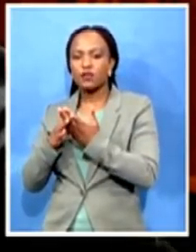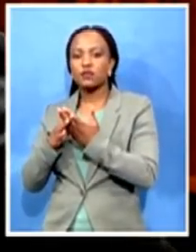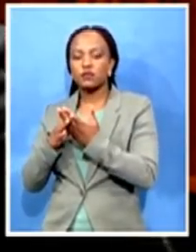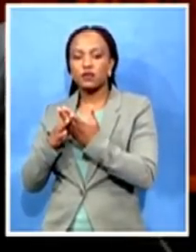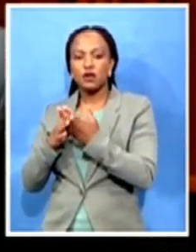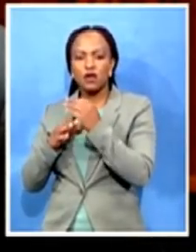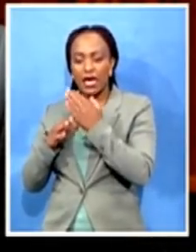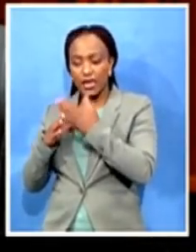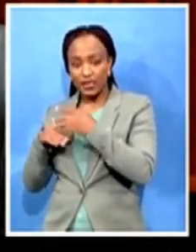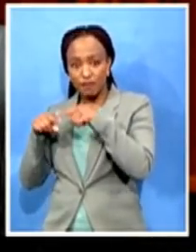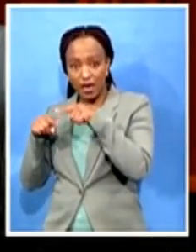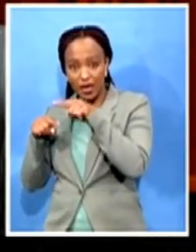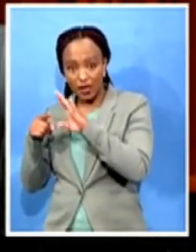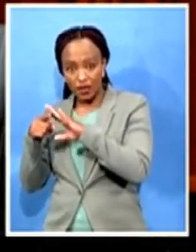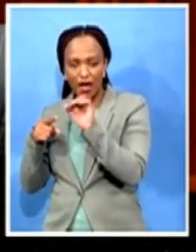aware of at